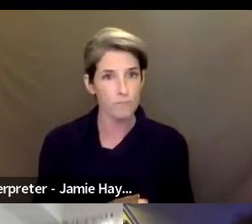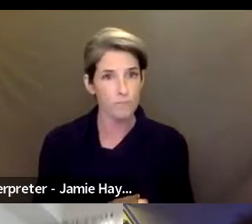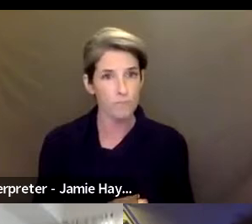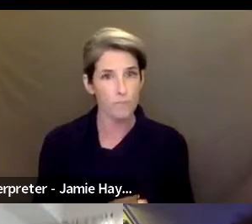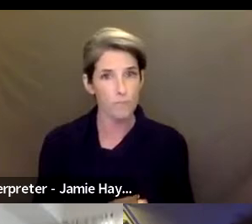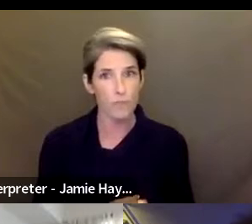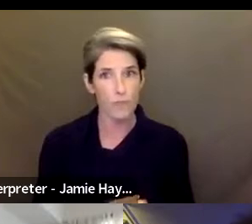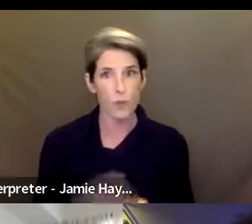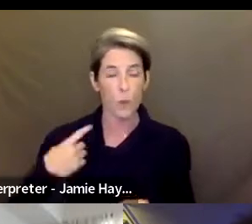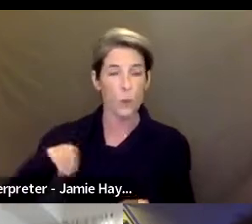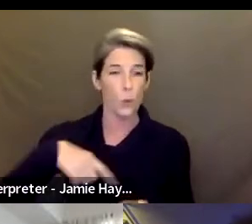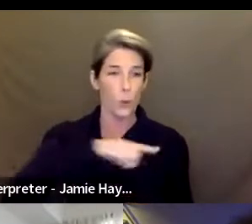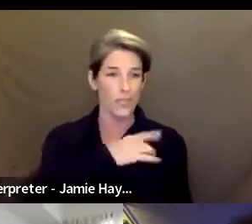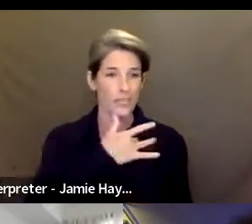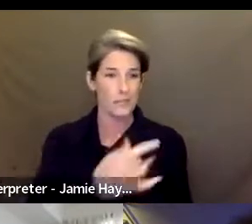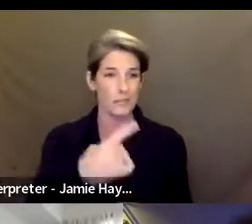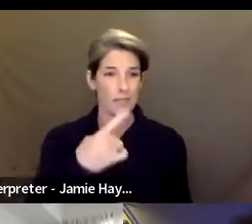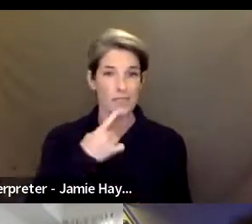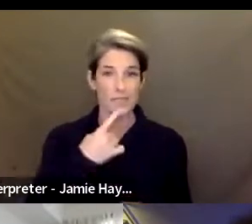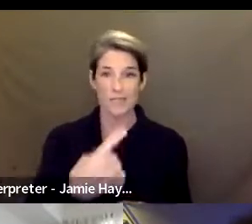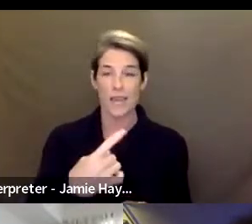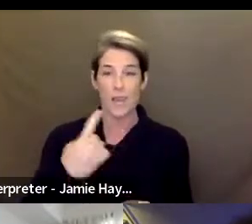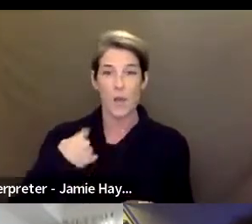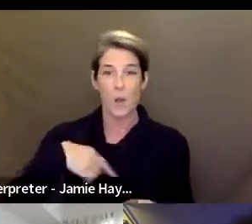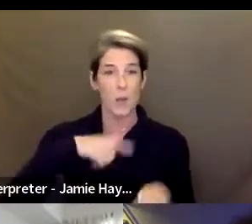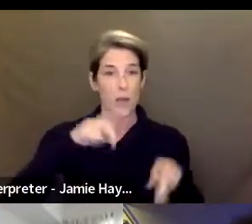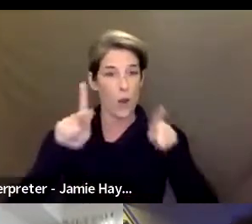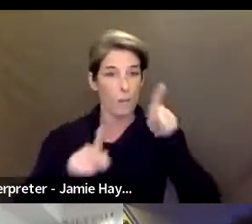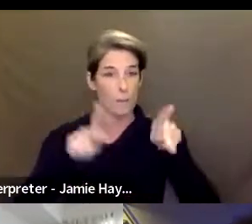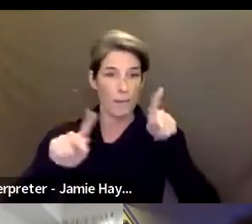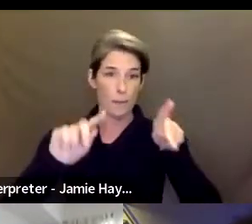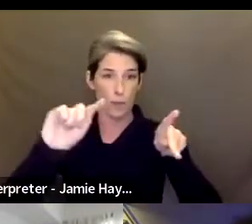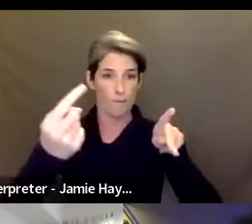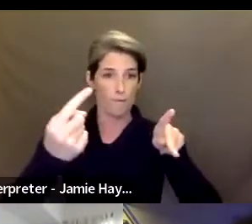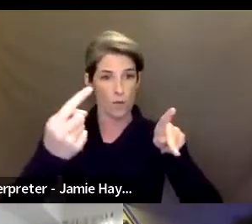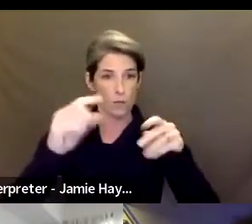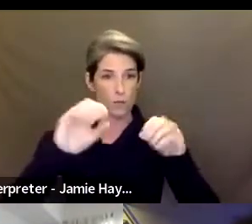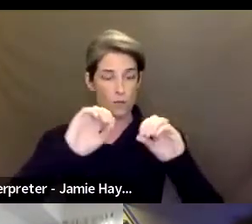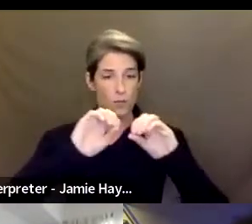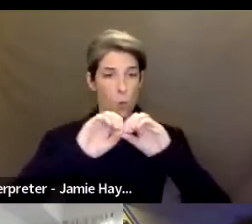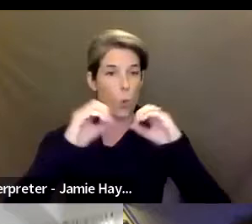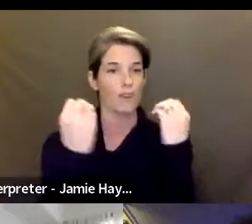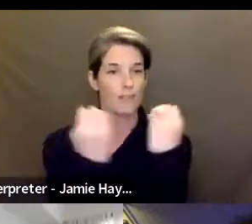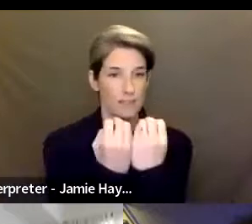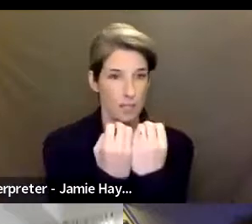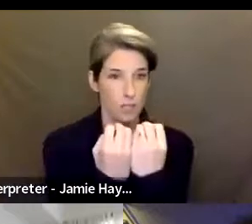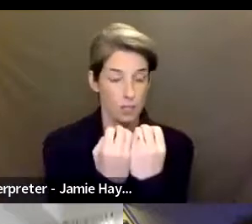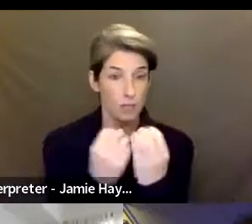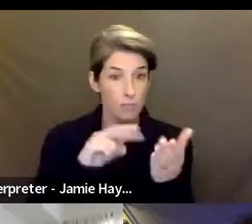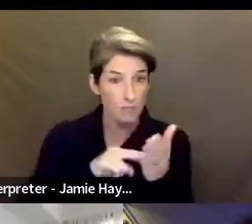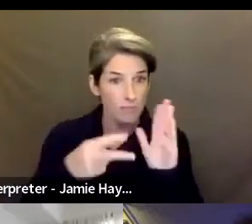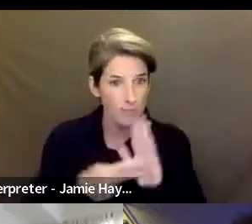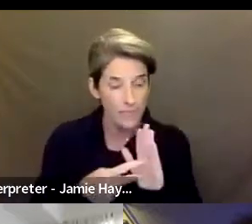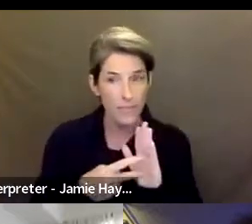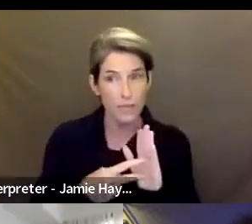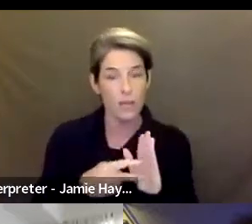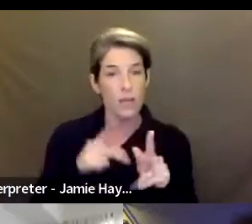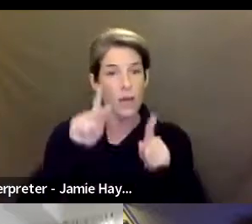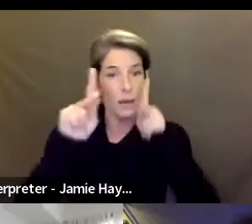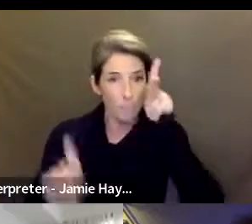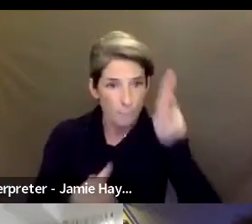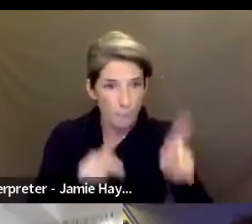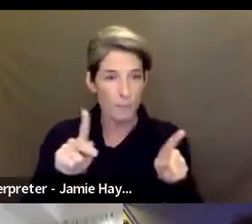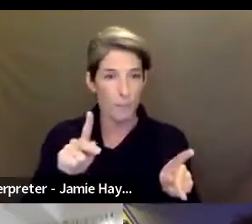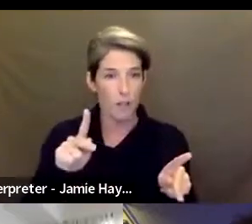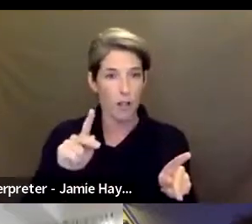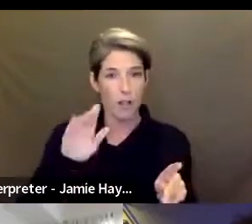we're a people-first organization. We believe that the best work and the best art comes from when you put people first. And when you are sitting there